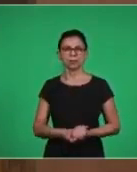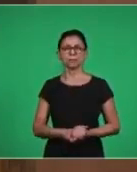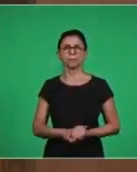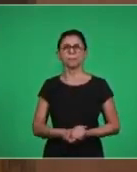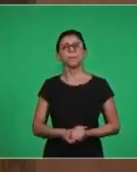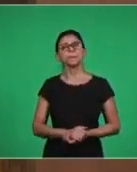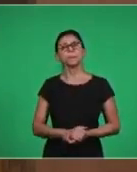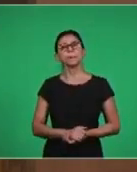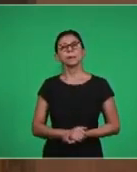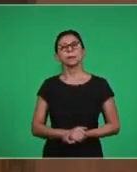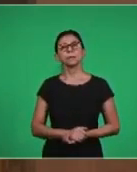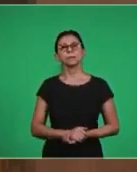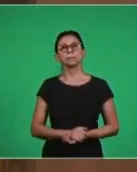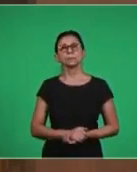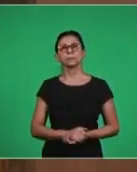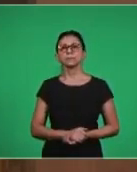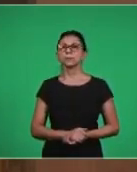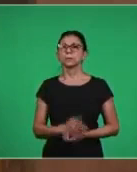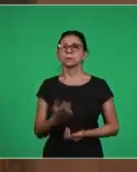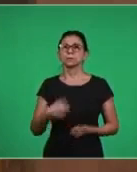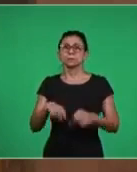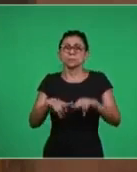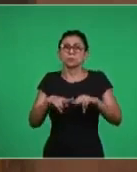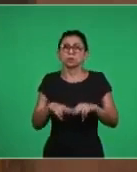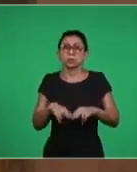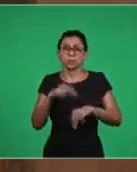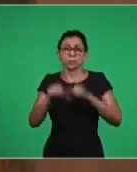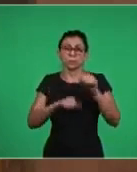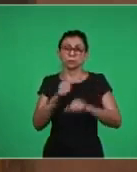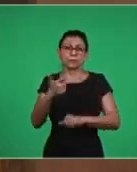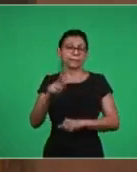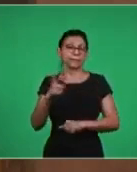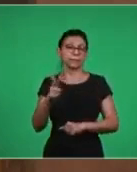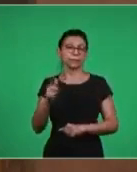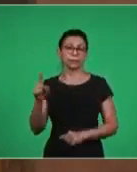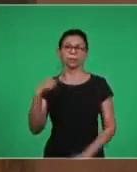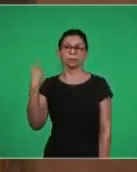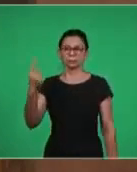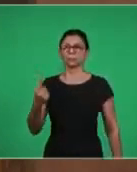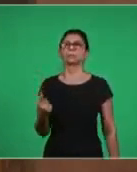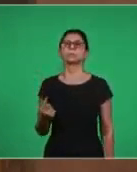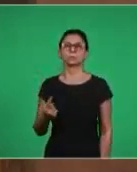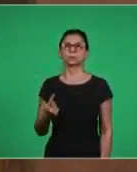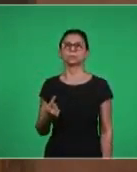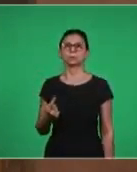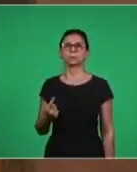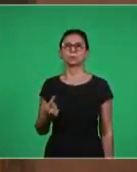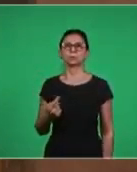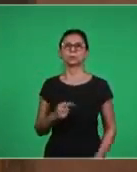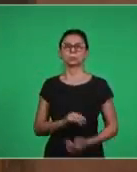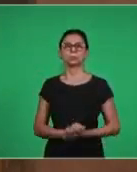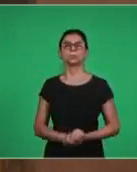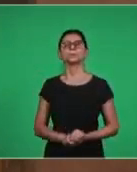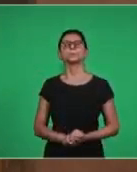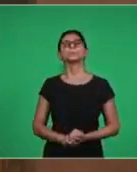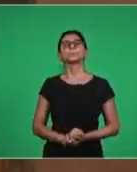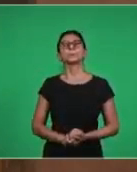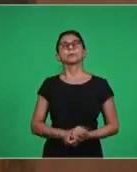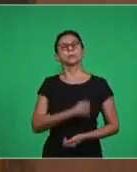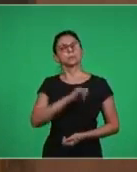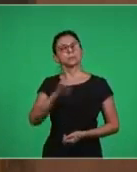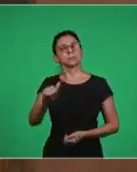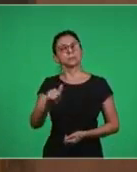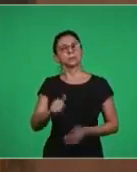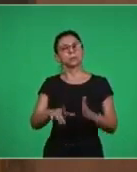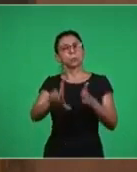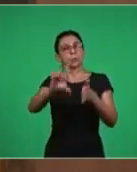Word says, I don't ask you to take you from the world, but deliver from evil. We are people. We are speaking